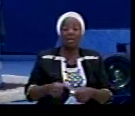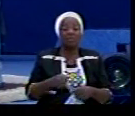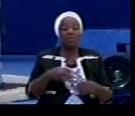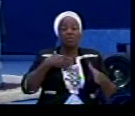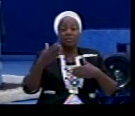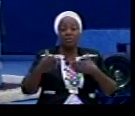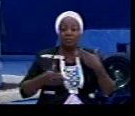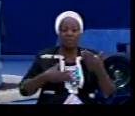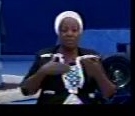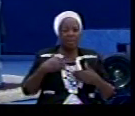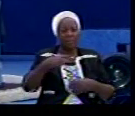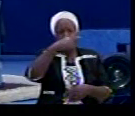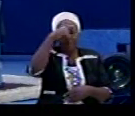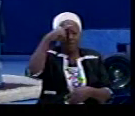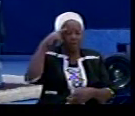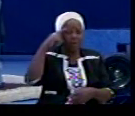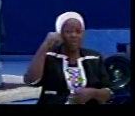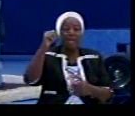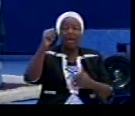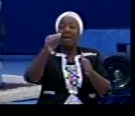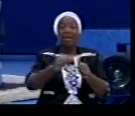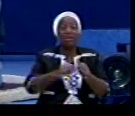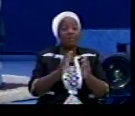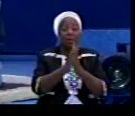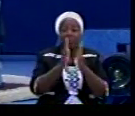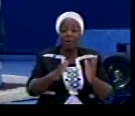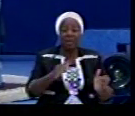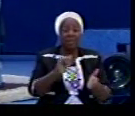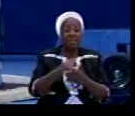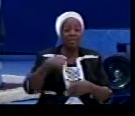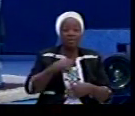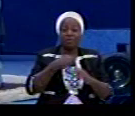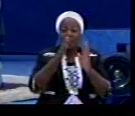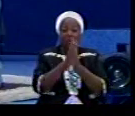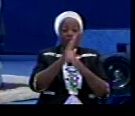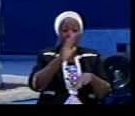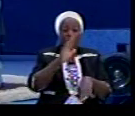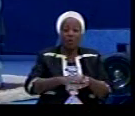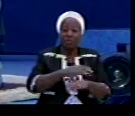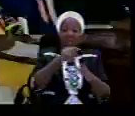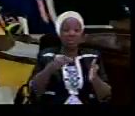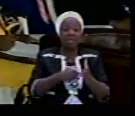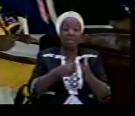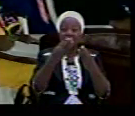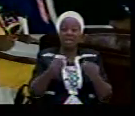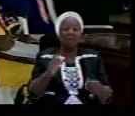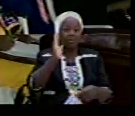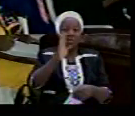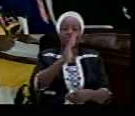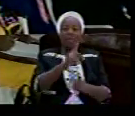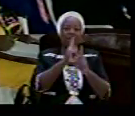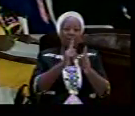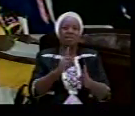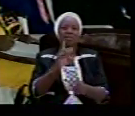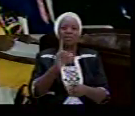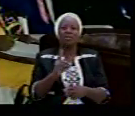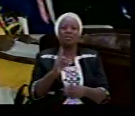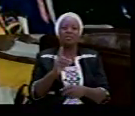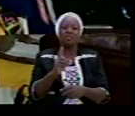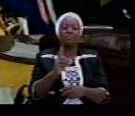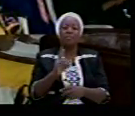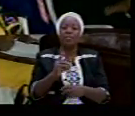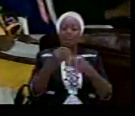because every prayer we pray on these grounds will be answered. Look